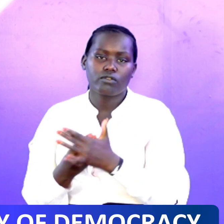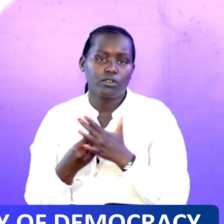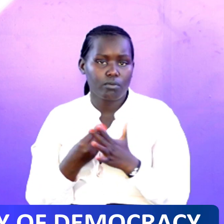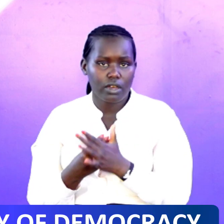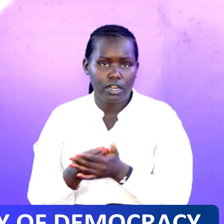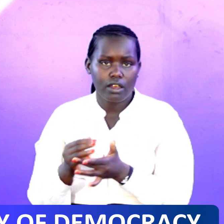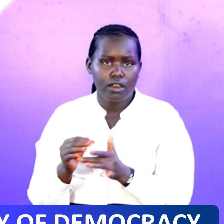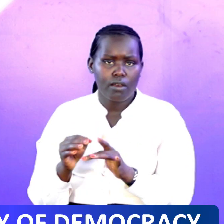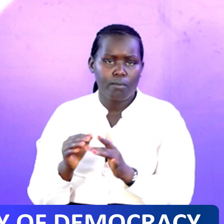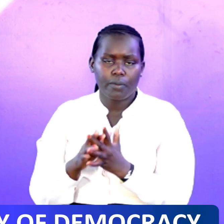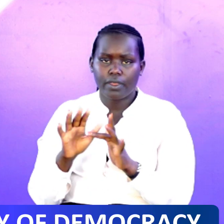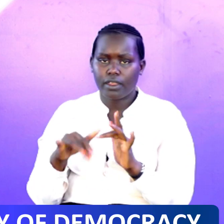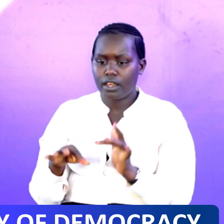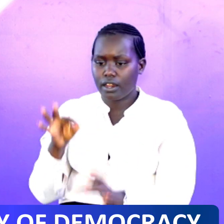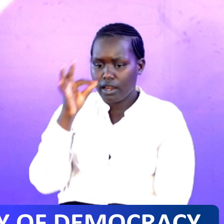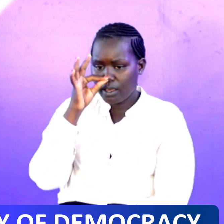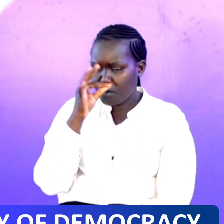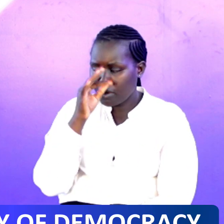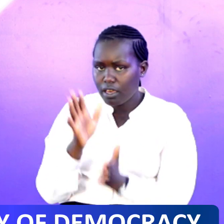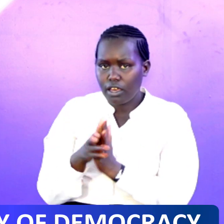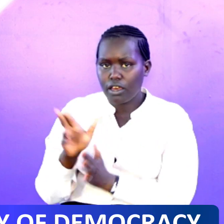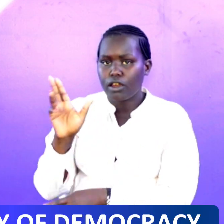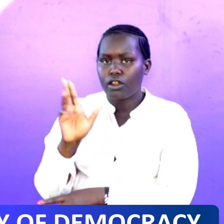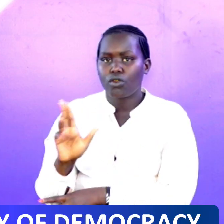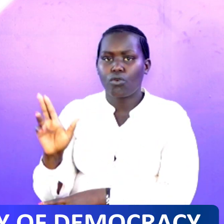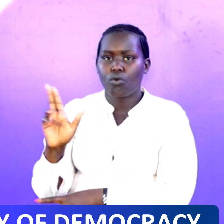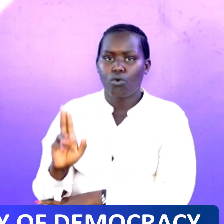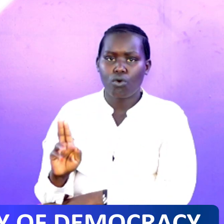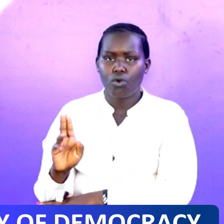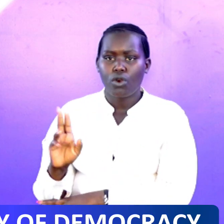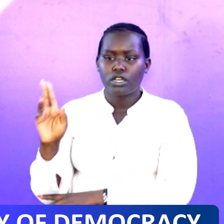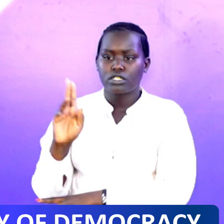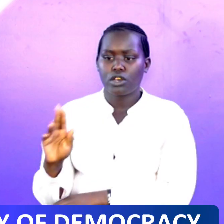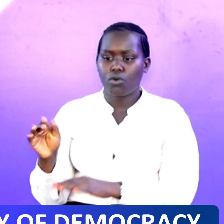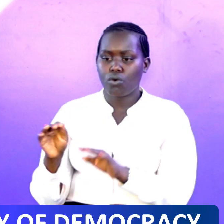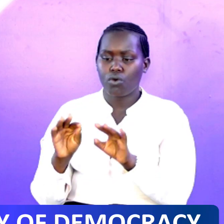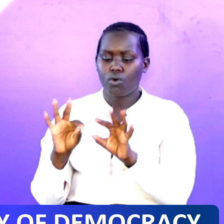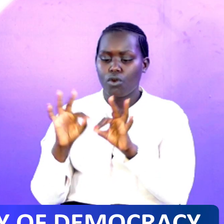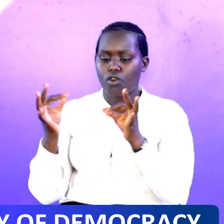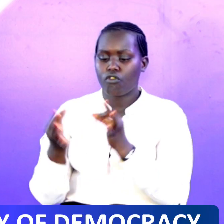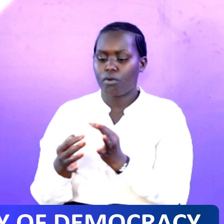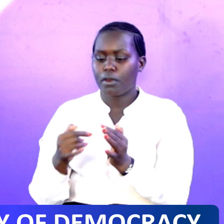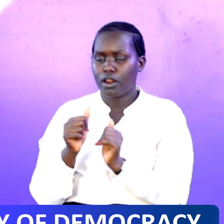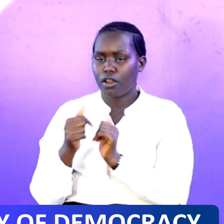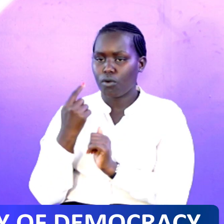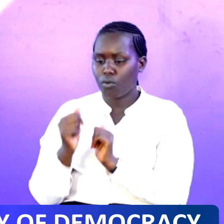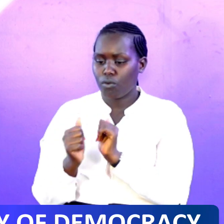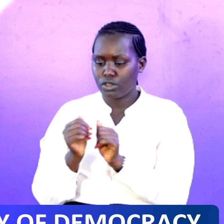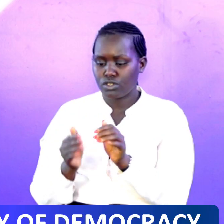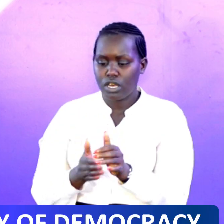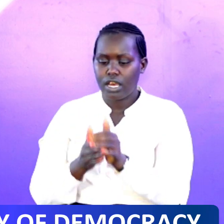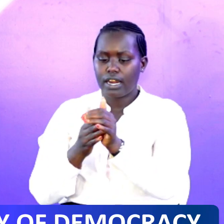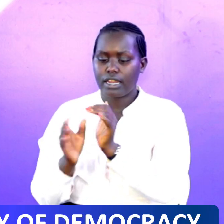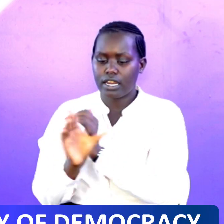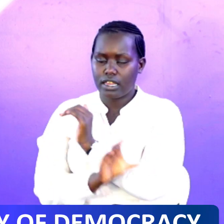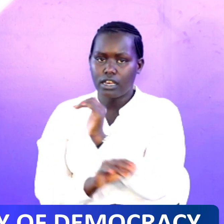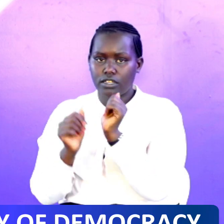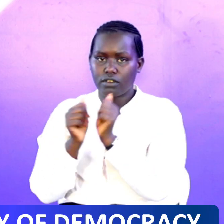Kibaki left money, Uhuru left money? No. It is Uhuru's family who led the country for 10 years. Kibaki